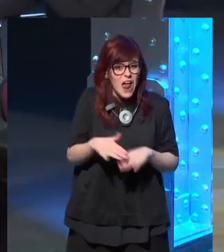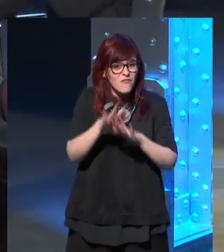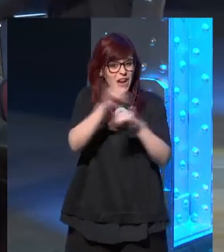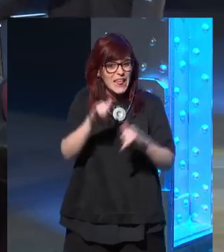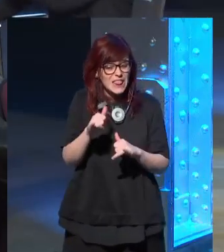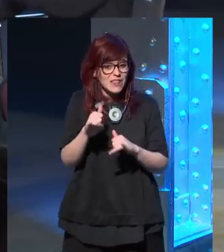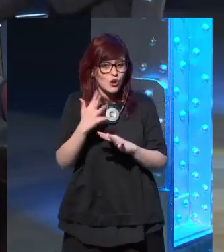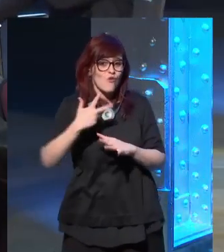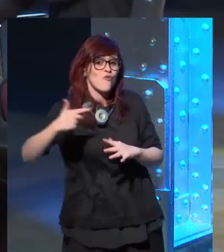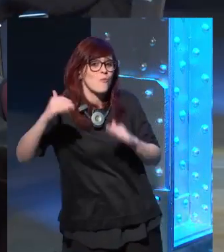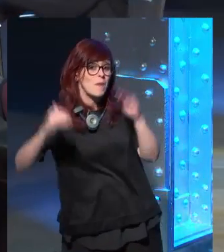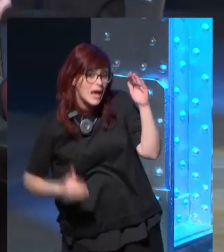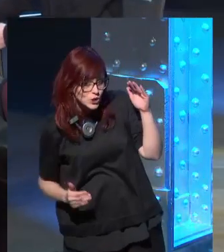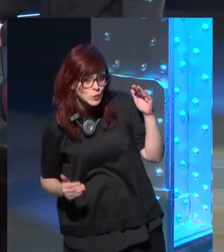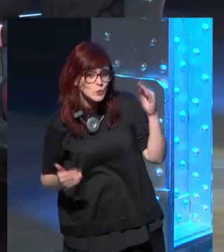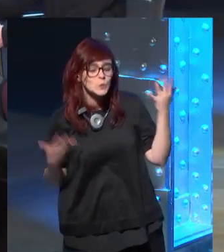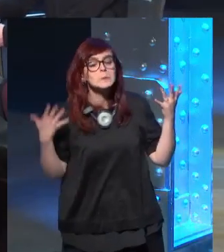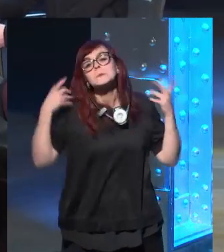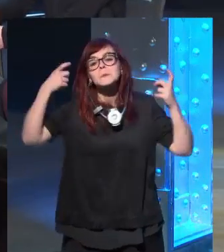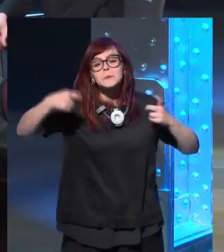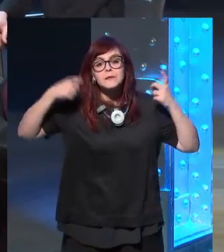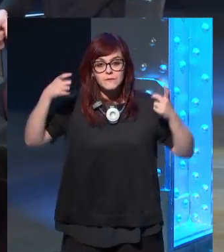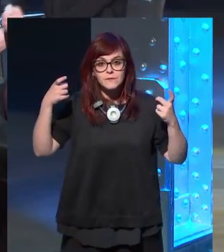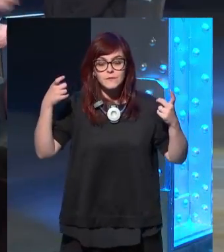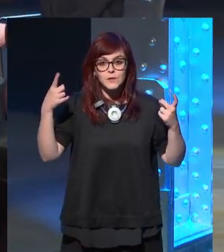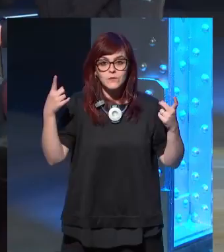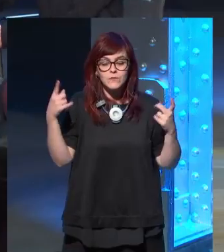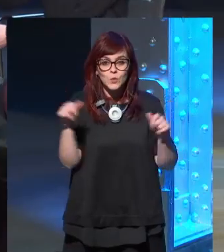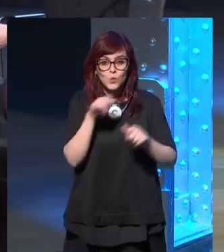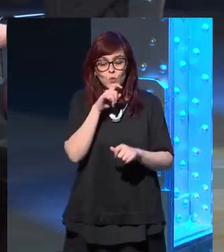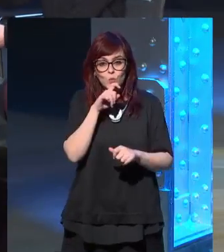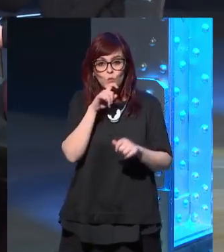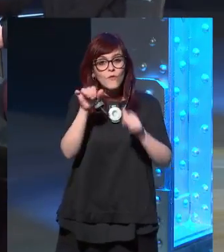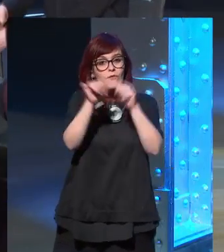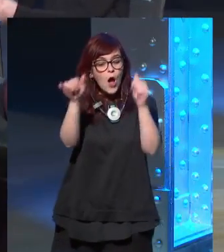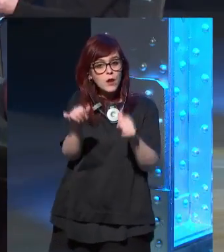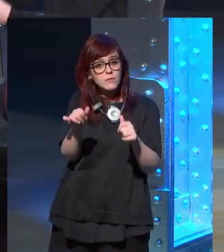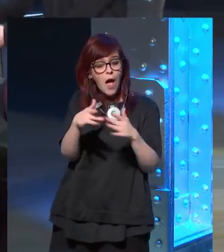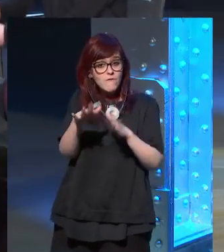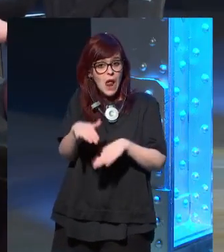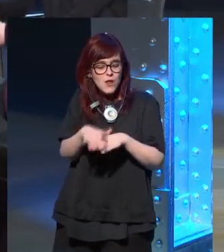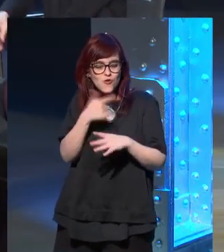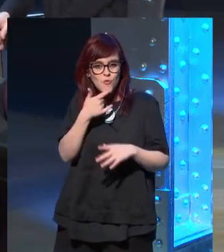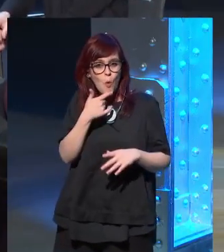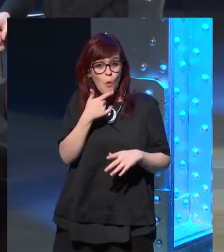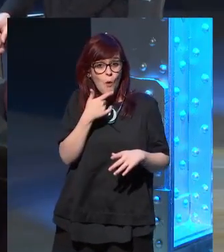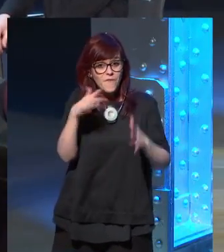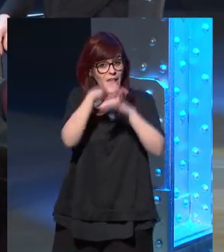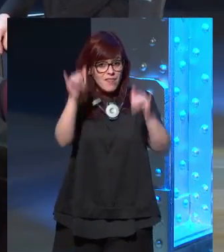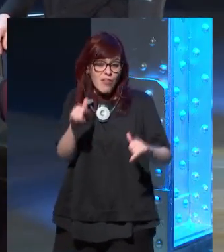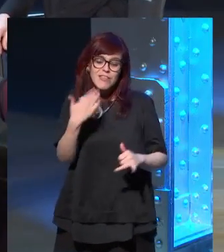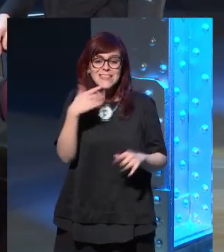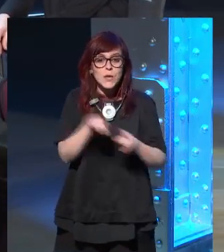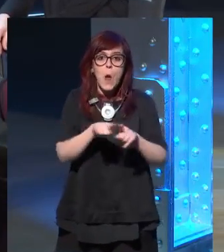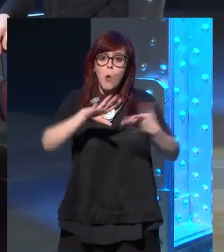really good at will give you a very big, sort of happiness muscle. You know, you play tennis all the time and you get really engaged and happy about it. But